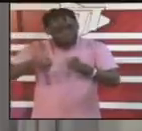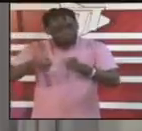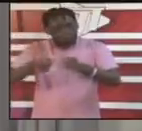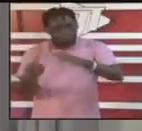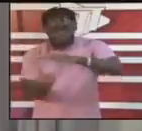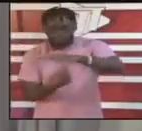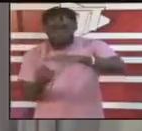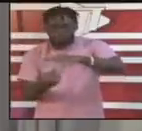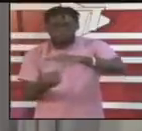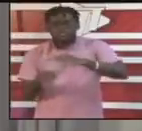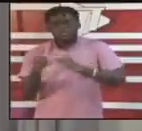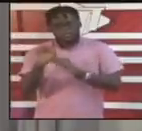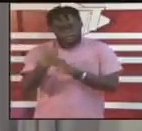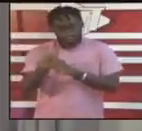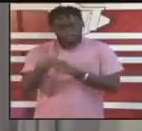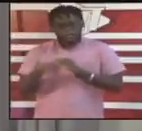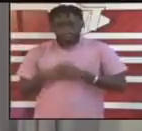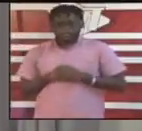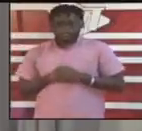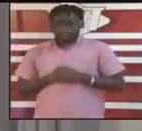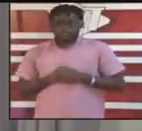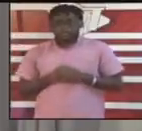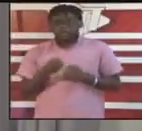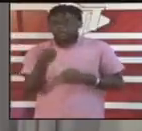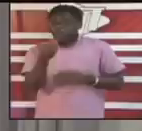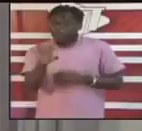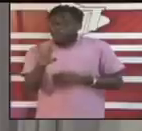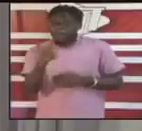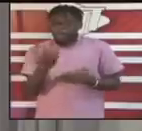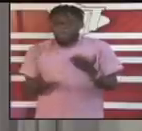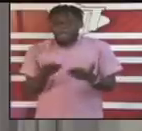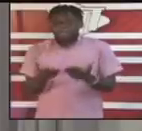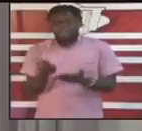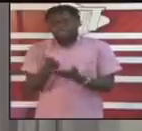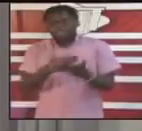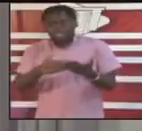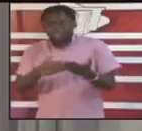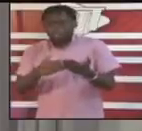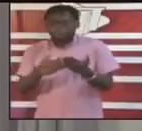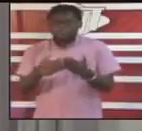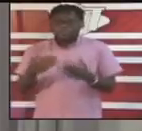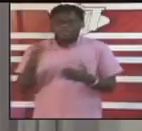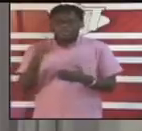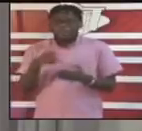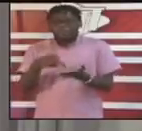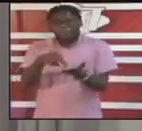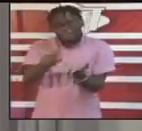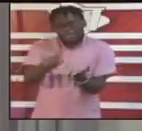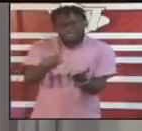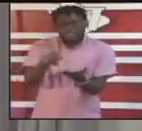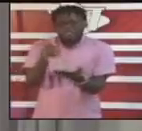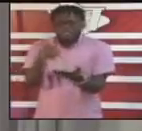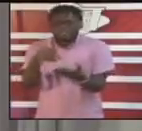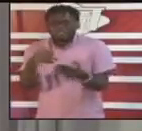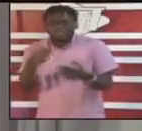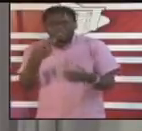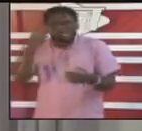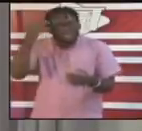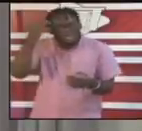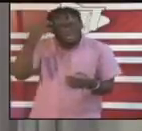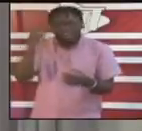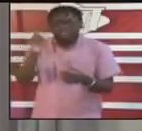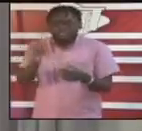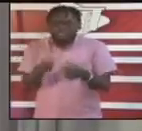that they are paying for. It is only because of these measures that we have adopted, which I